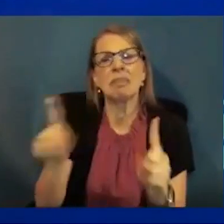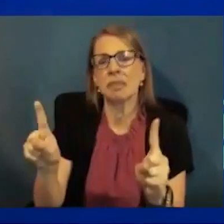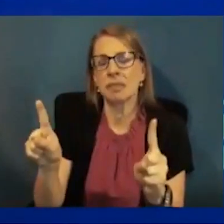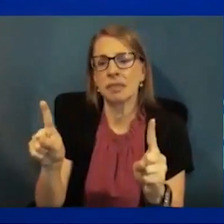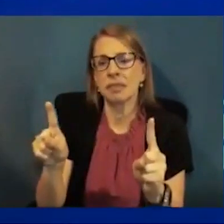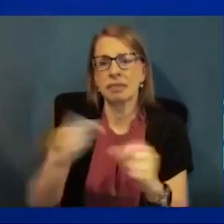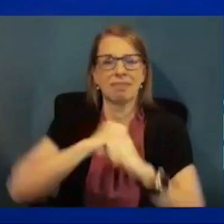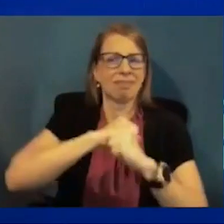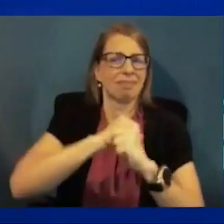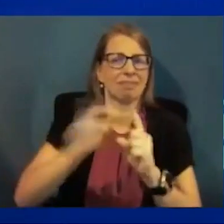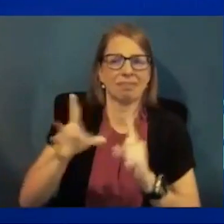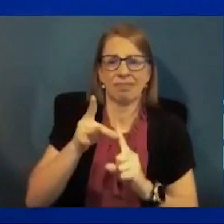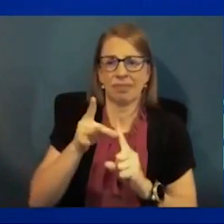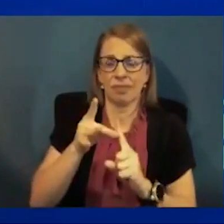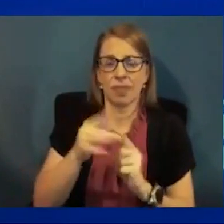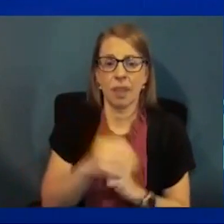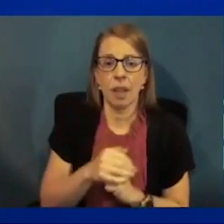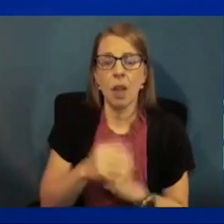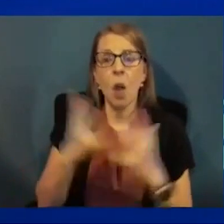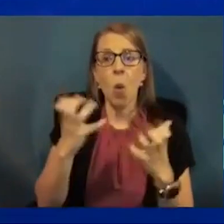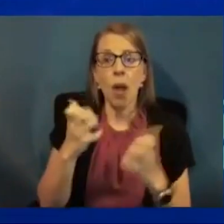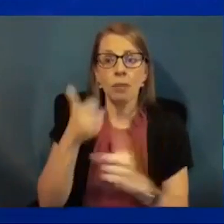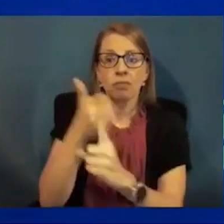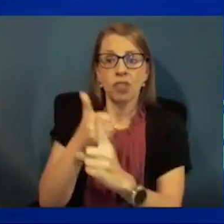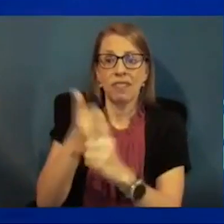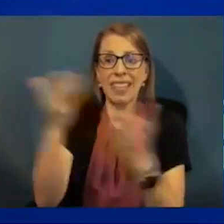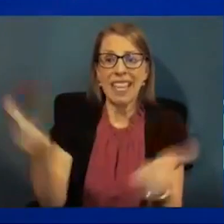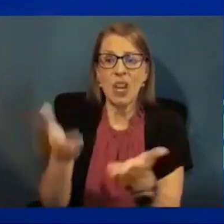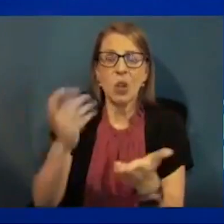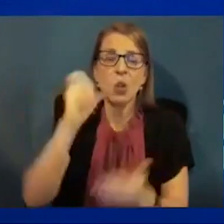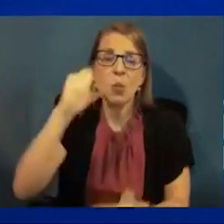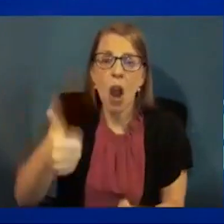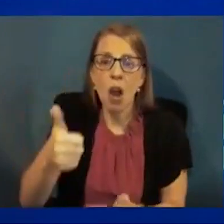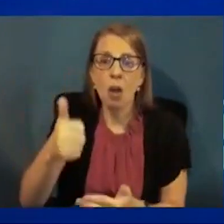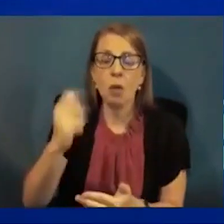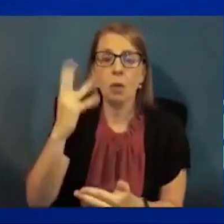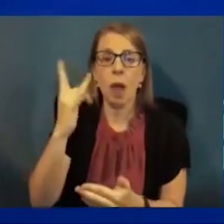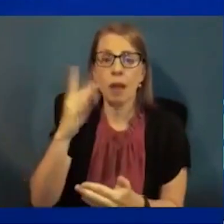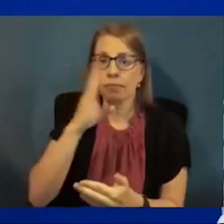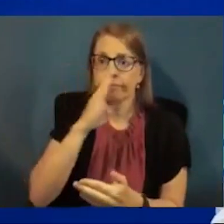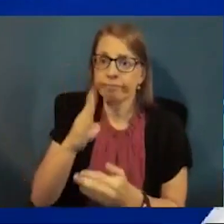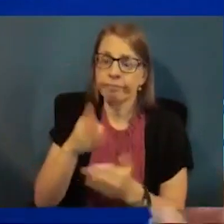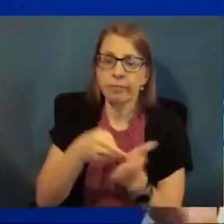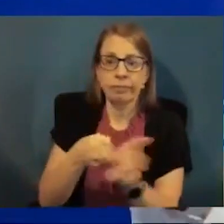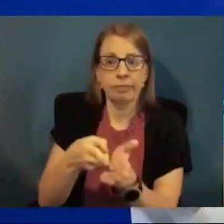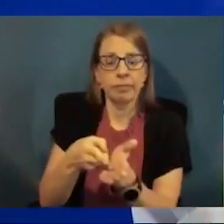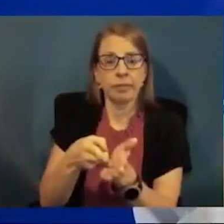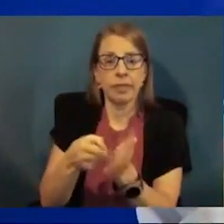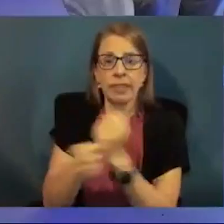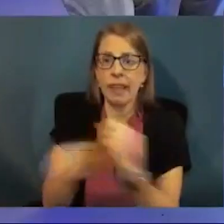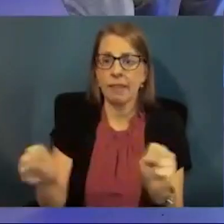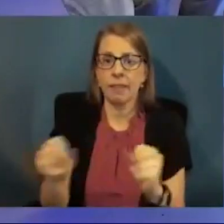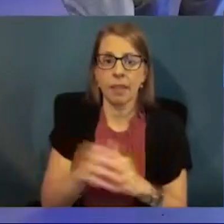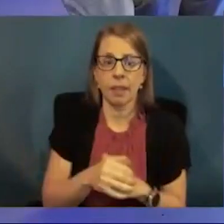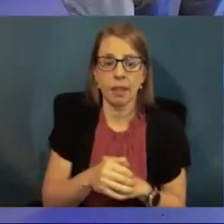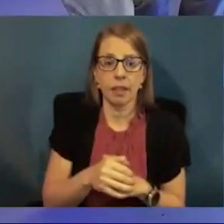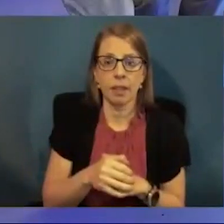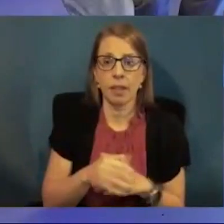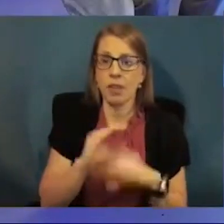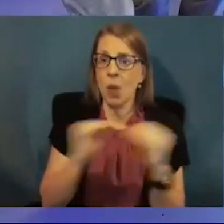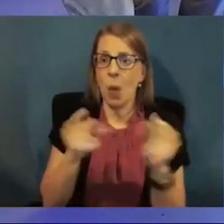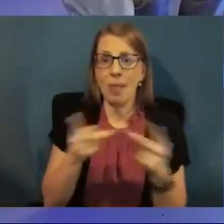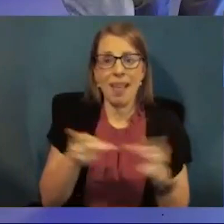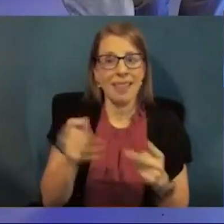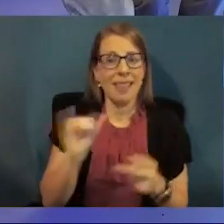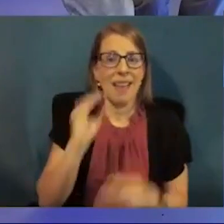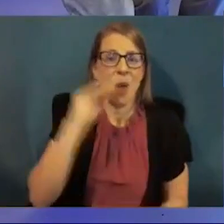here tomorrow to keep us earnest. So take care of yourself. And remember, Jess, there's still no place like home. There isn't.